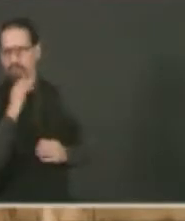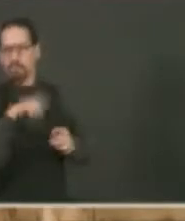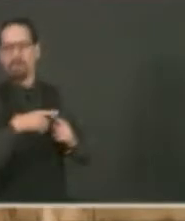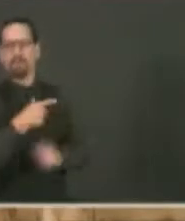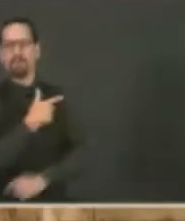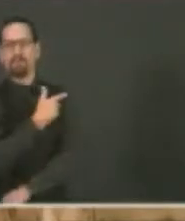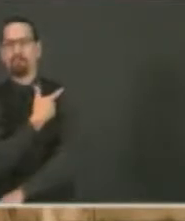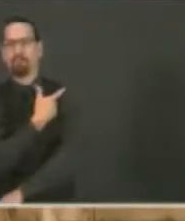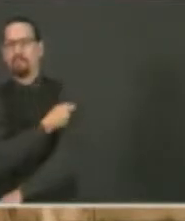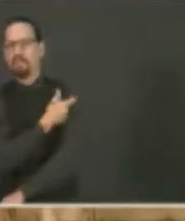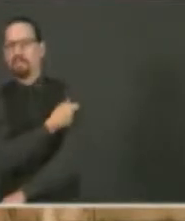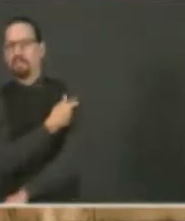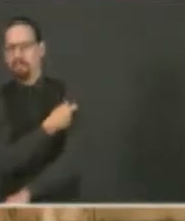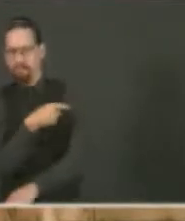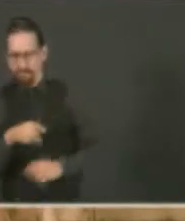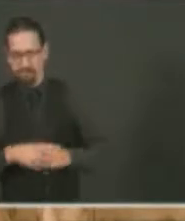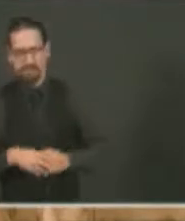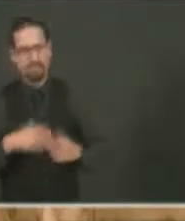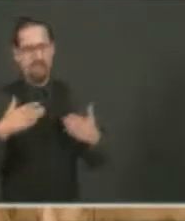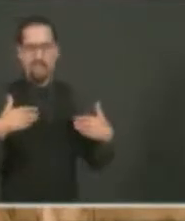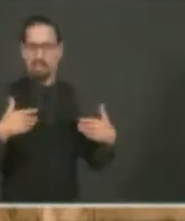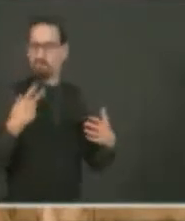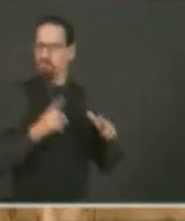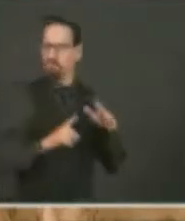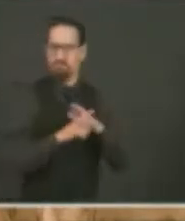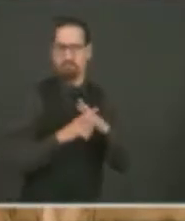don't see, or vaccine, you don't see a